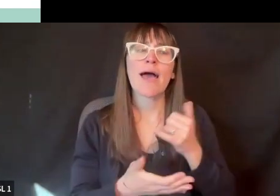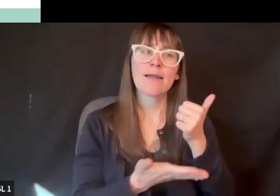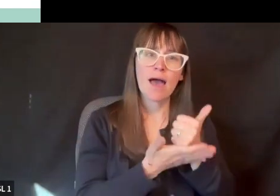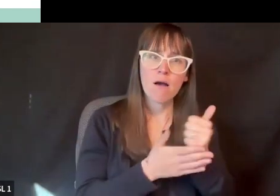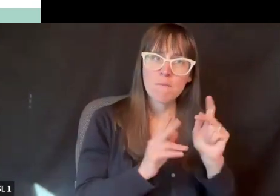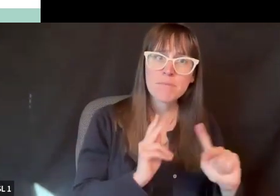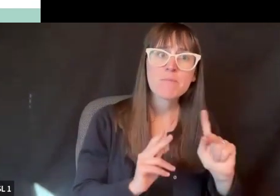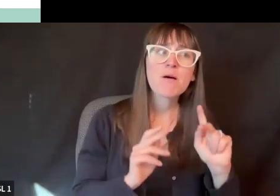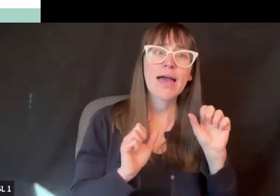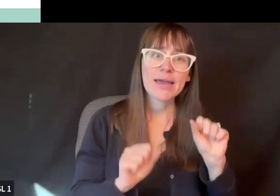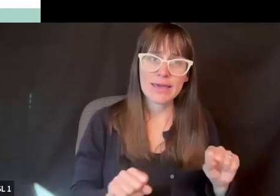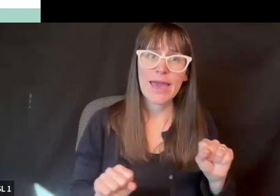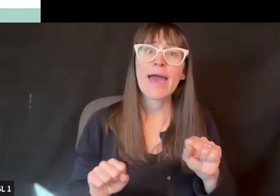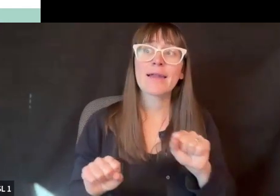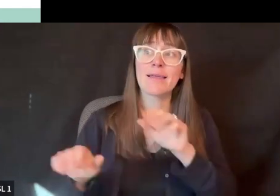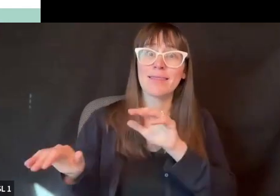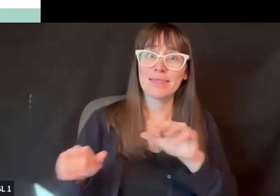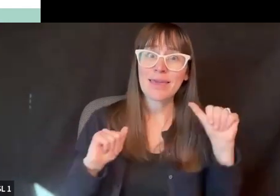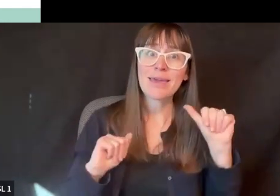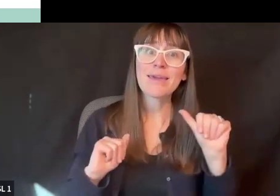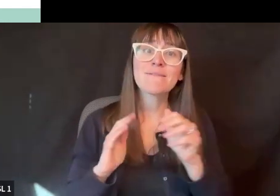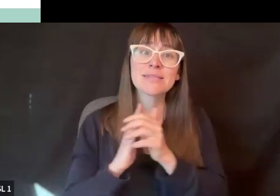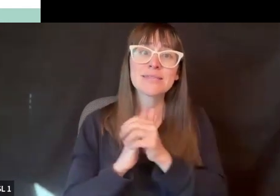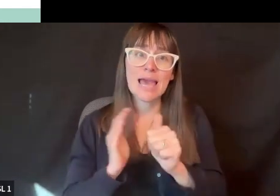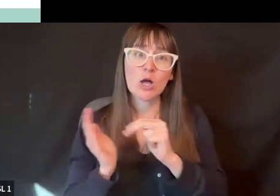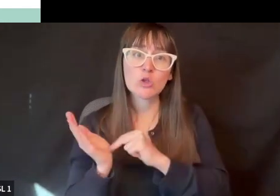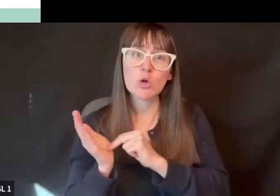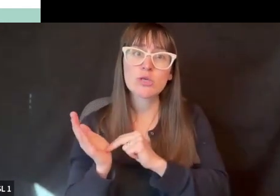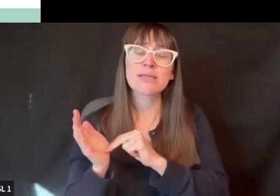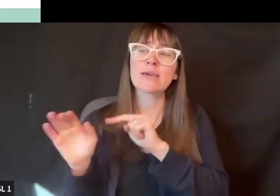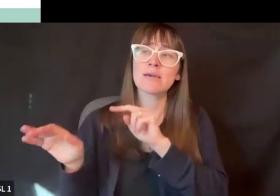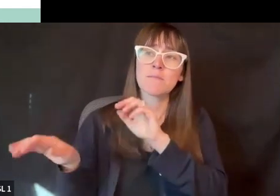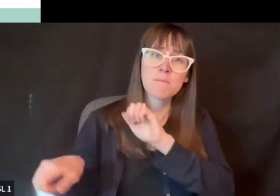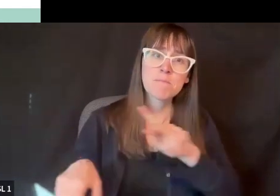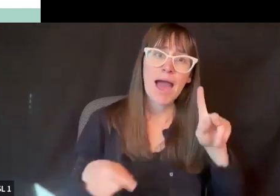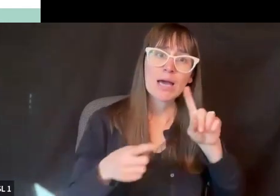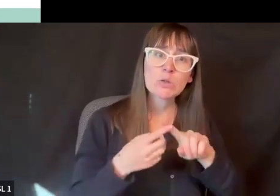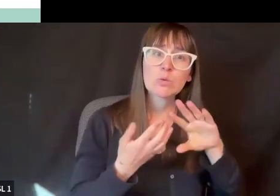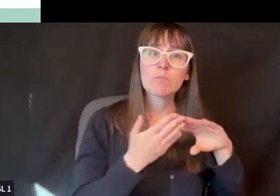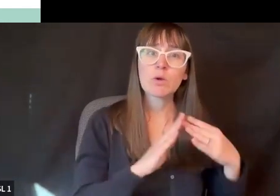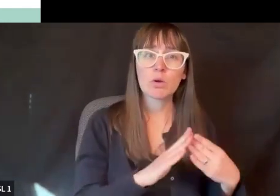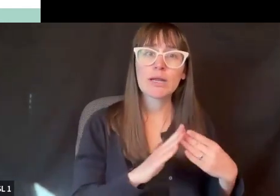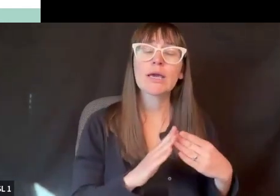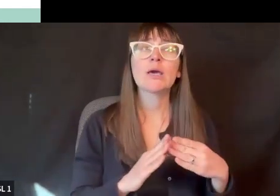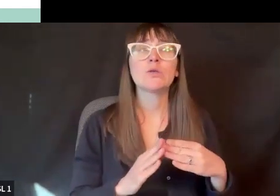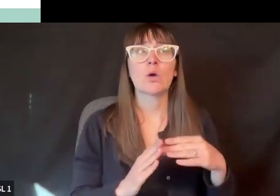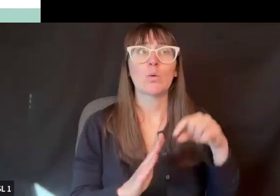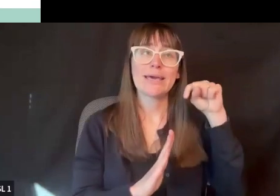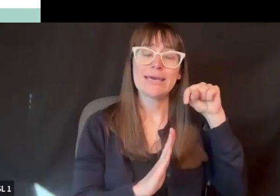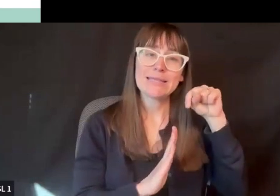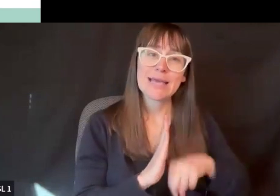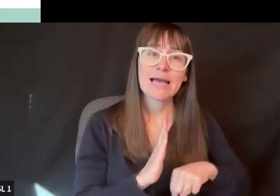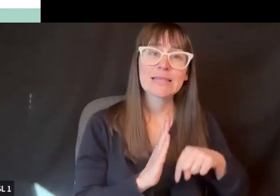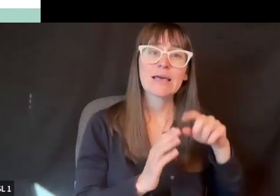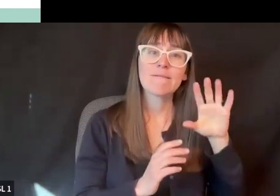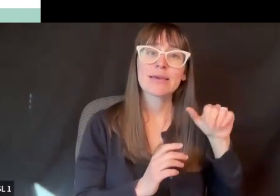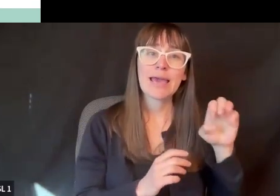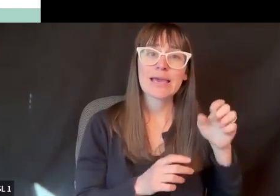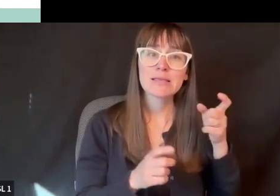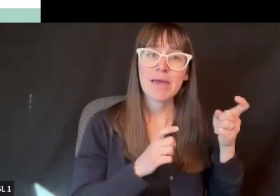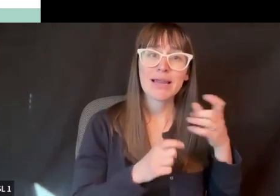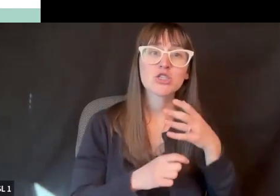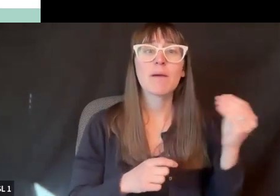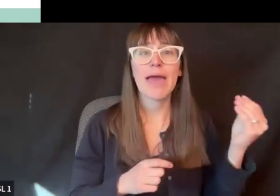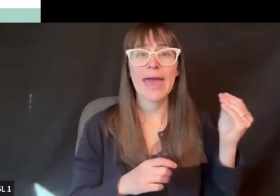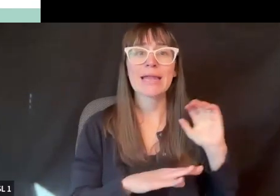people who are able to transition out of skilled nursing back into the community. It's a two-pronged approach, both intensive case management as